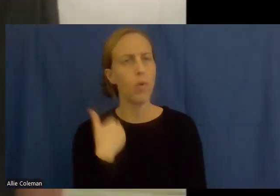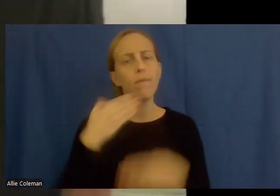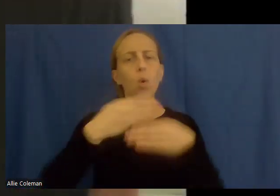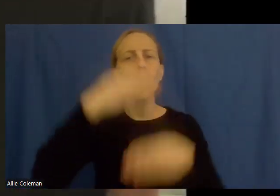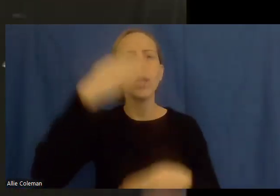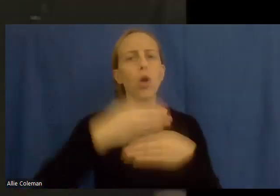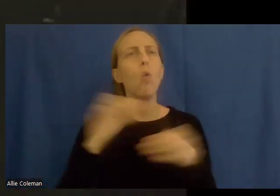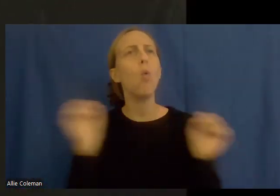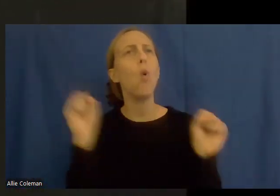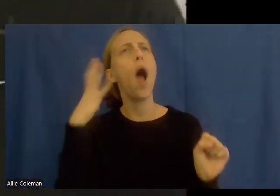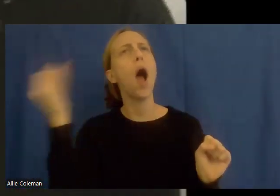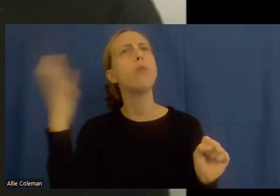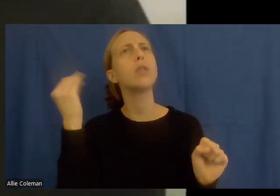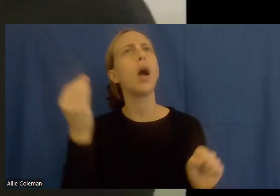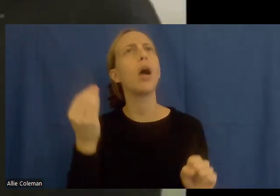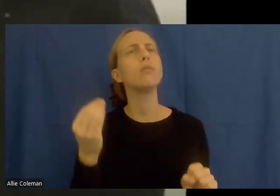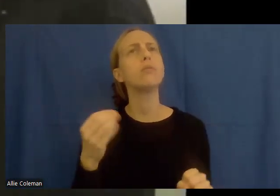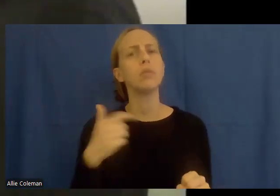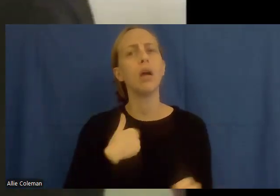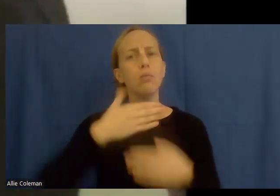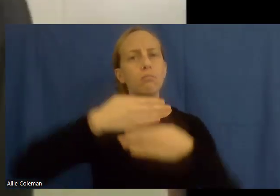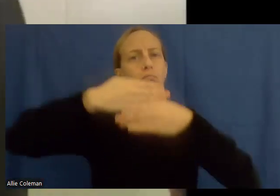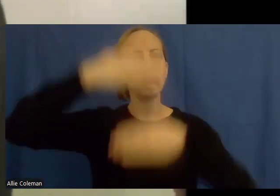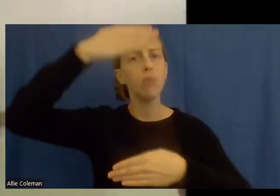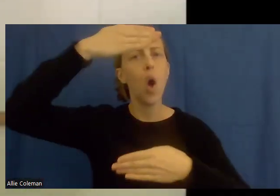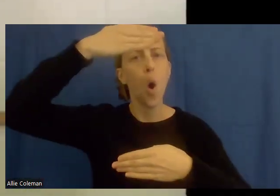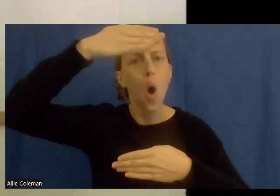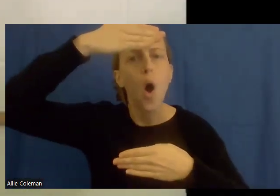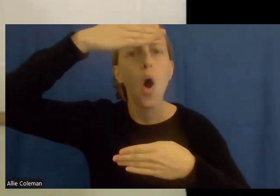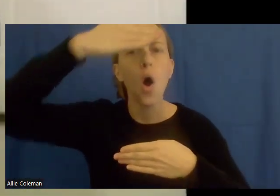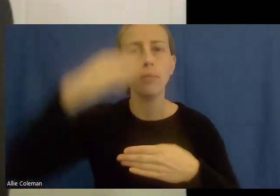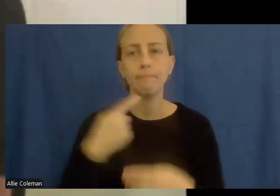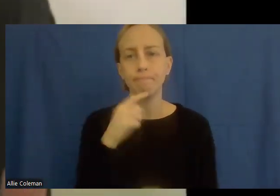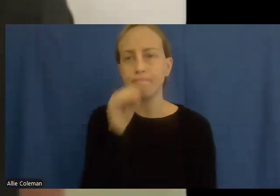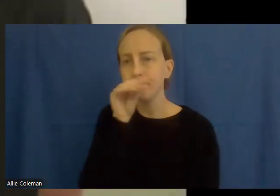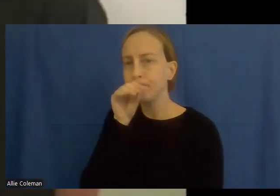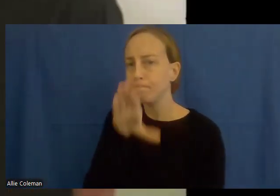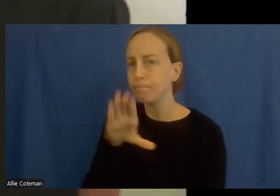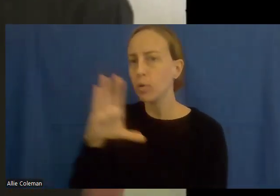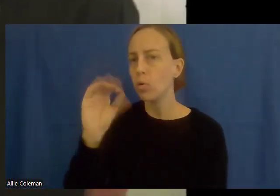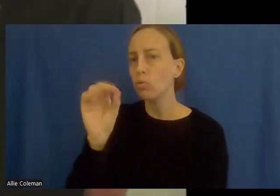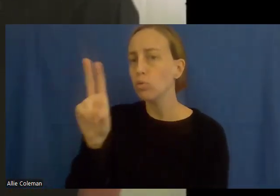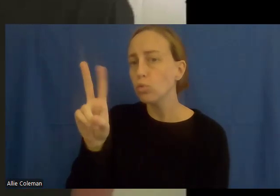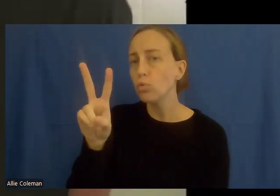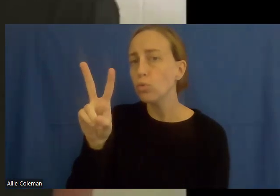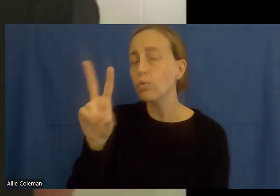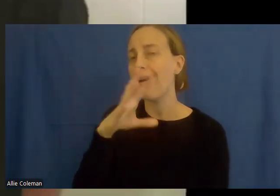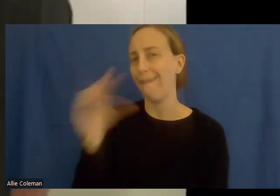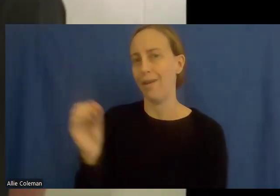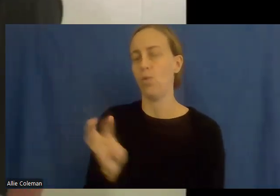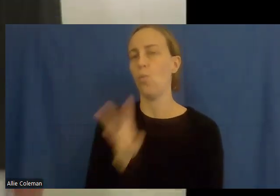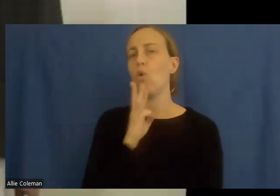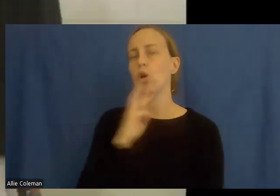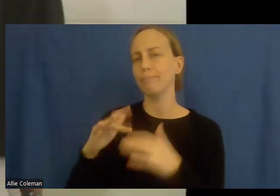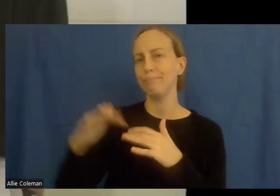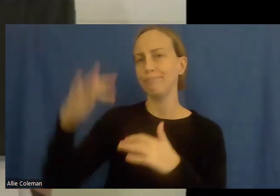on the window. You have, every time you exhale carbon dioxide, other gases, as well as water vapor. The water vapor in your breath